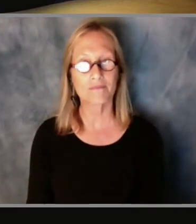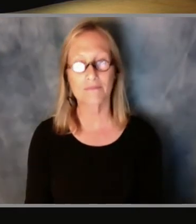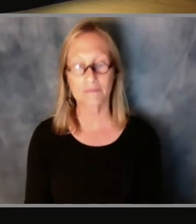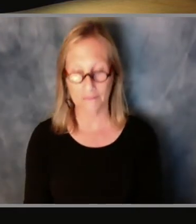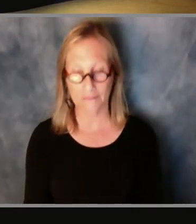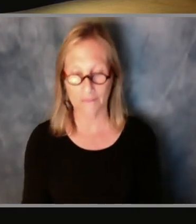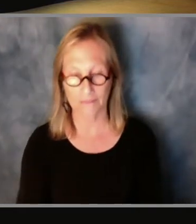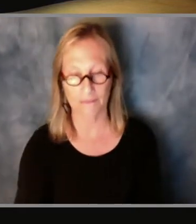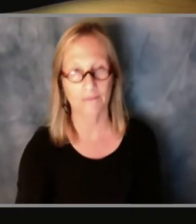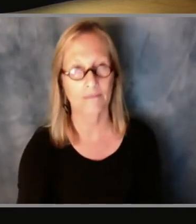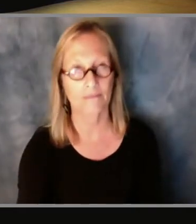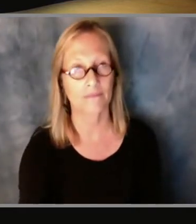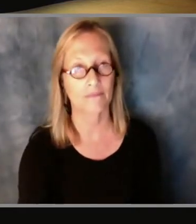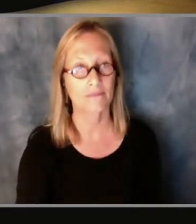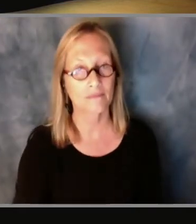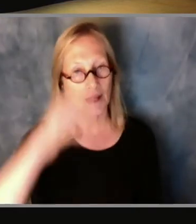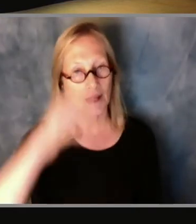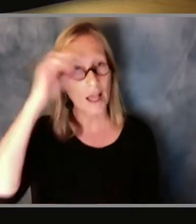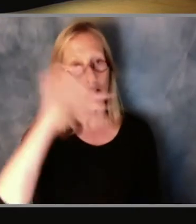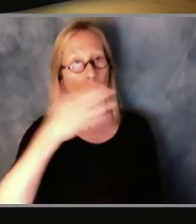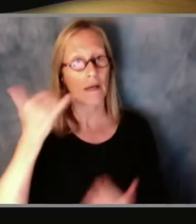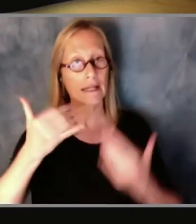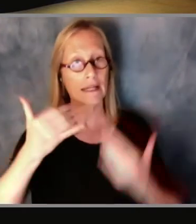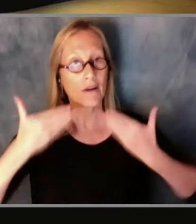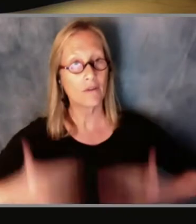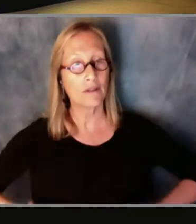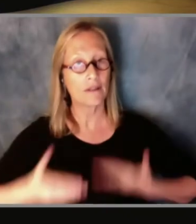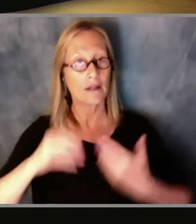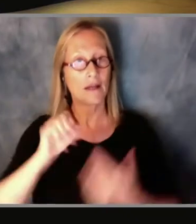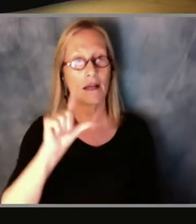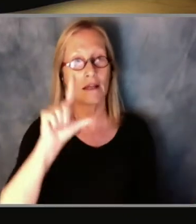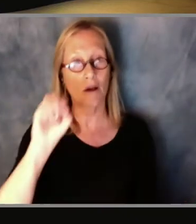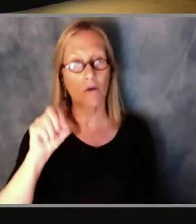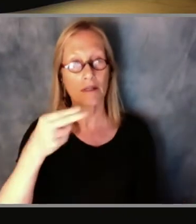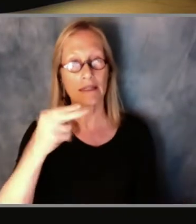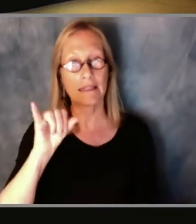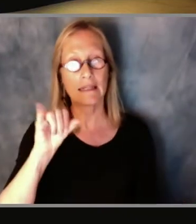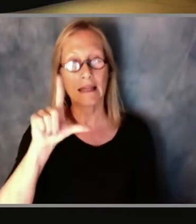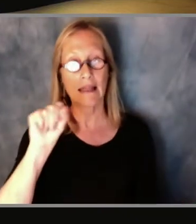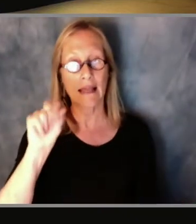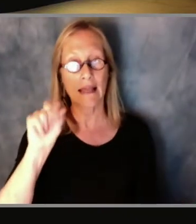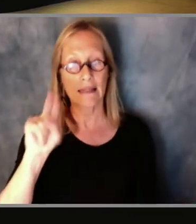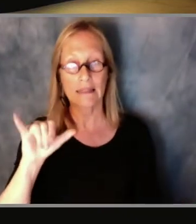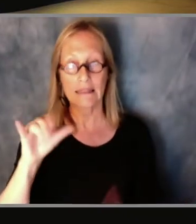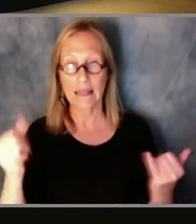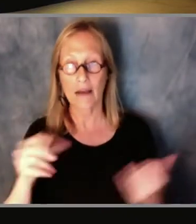Aloha, this is Alohilani. Pasha Kama, you're next.